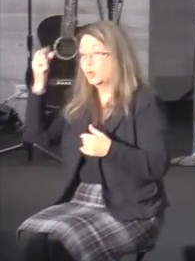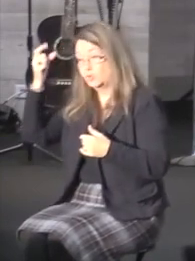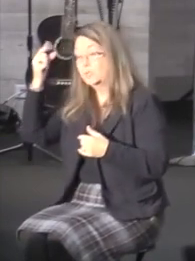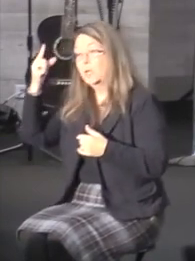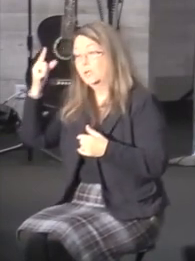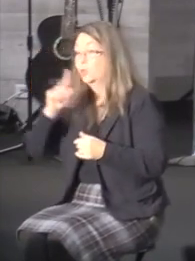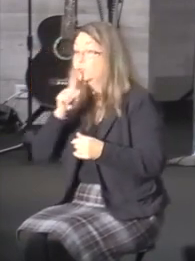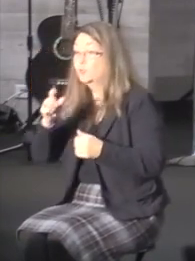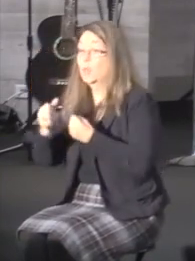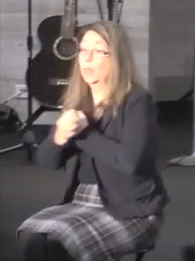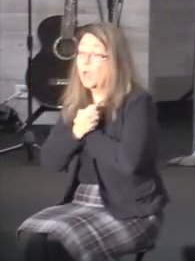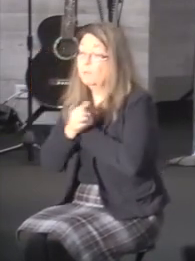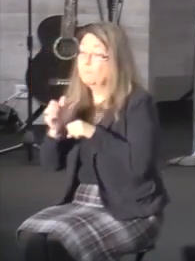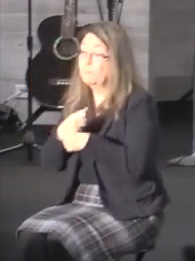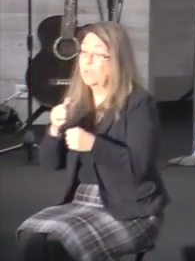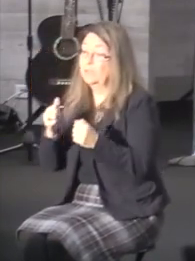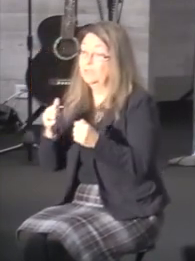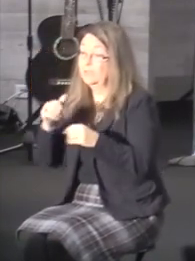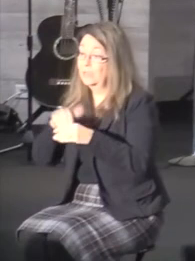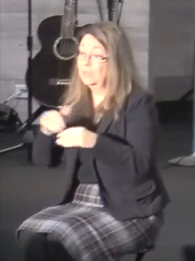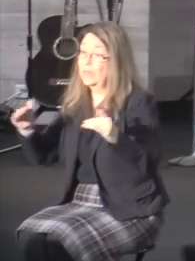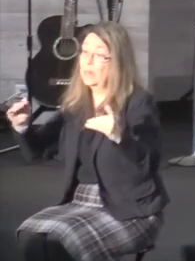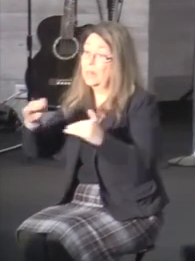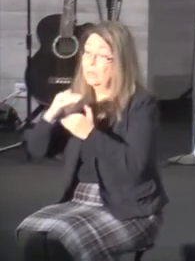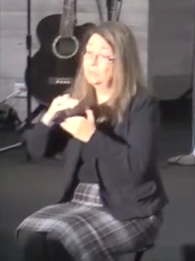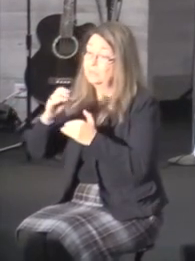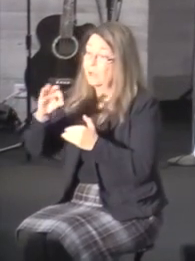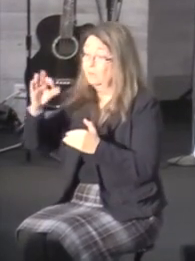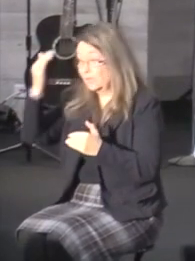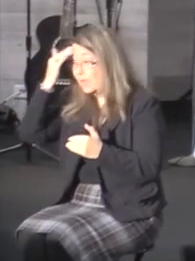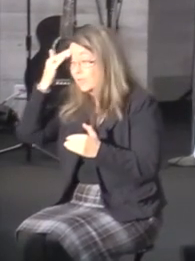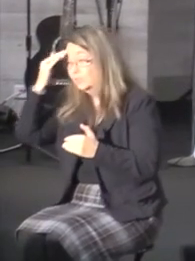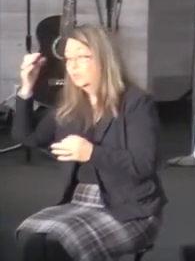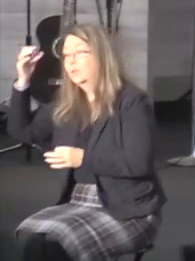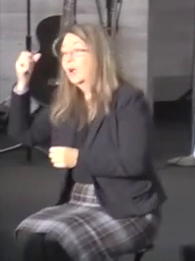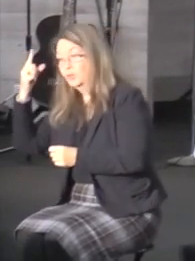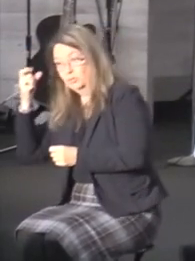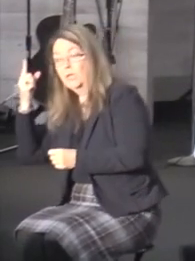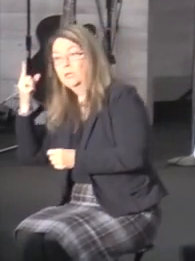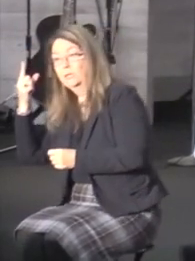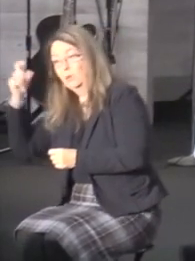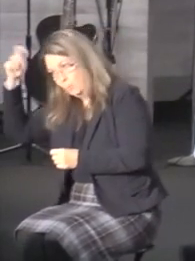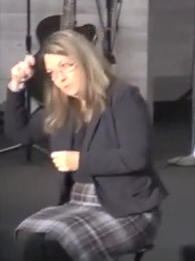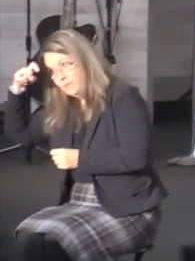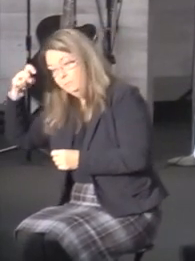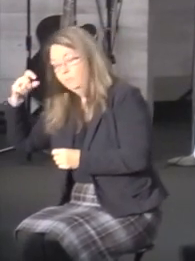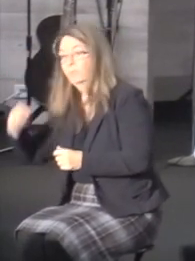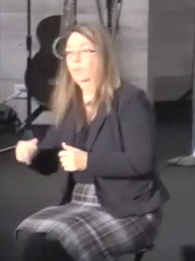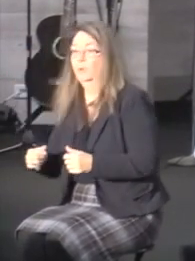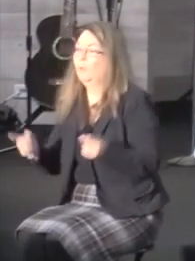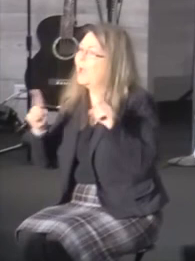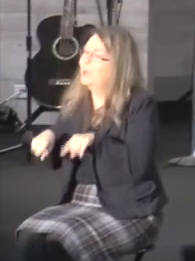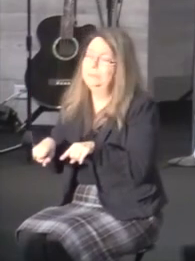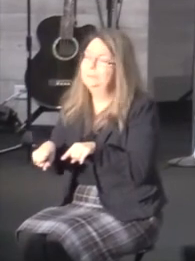love, according to Paul, are made within the confines of knowledge and discernment. And what's the result? What happens? Look what